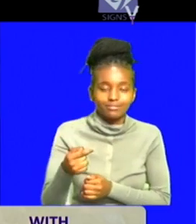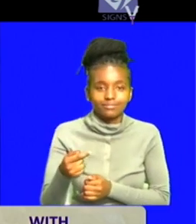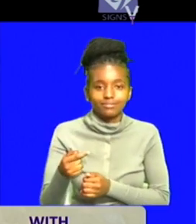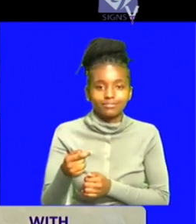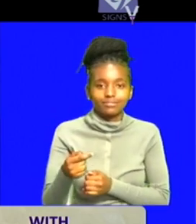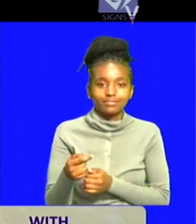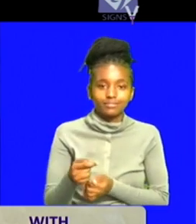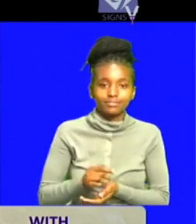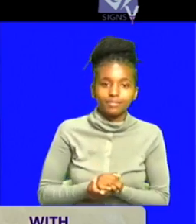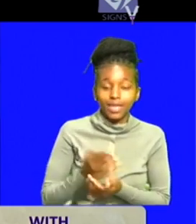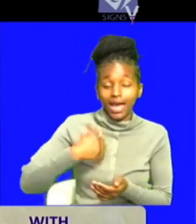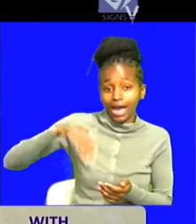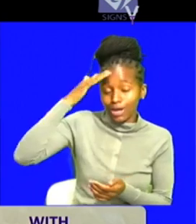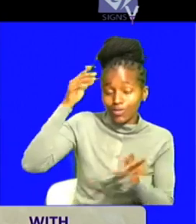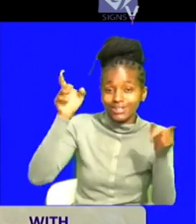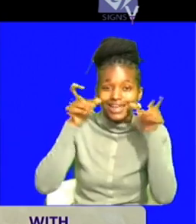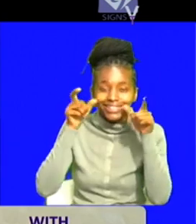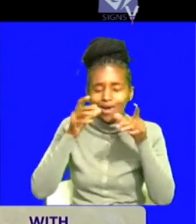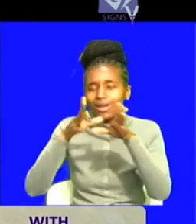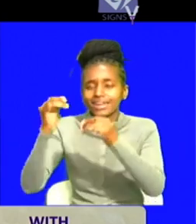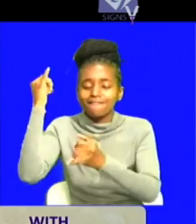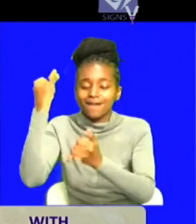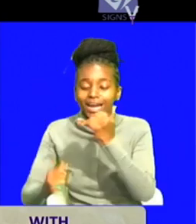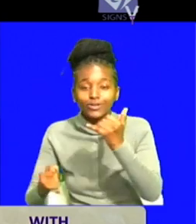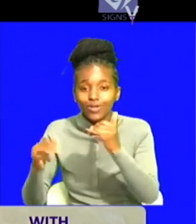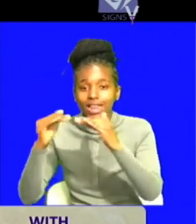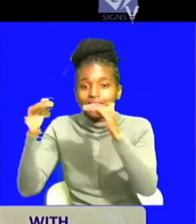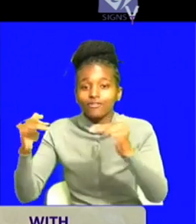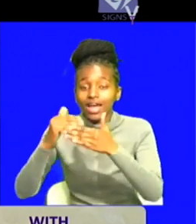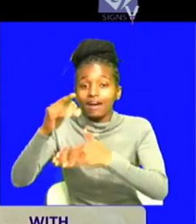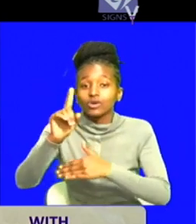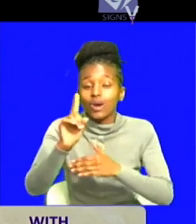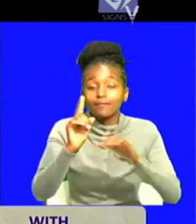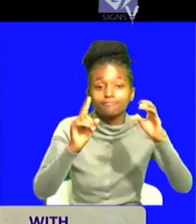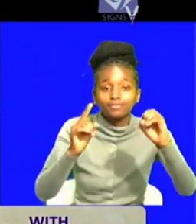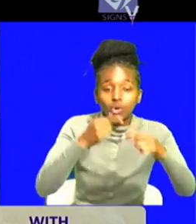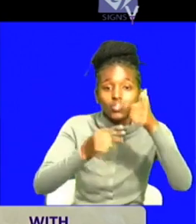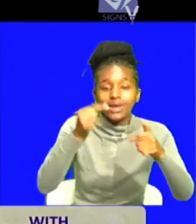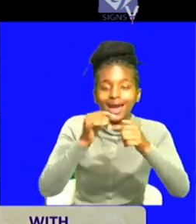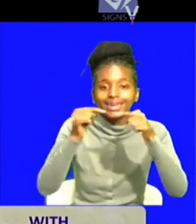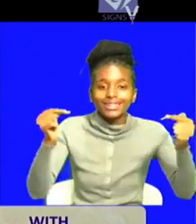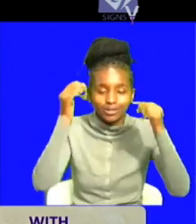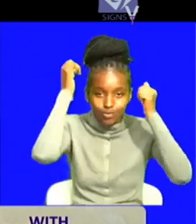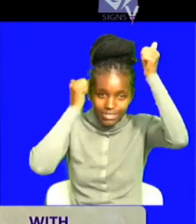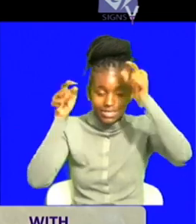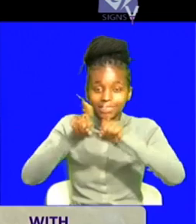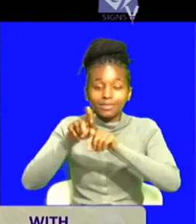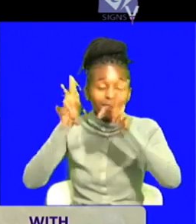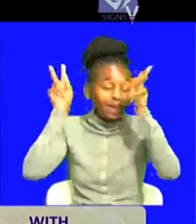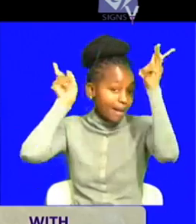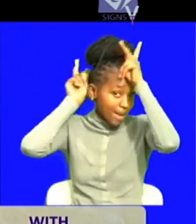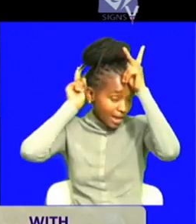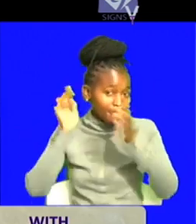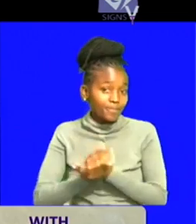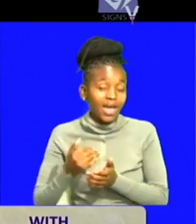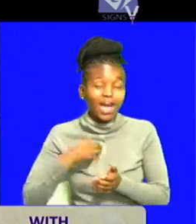shillings. Now, Tusker made their way to the finals after a 1-0 win over Ulinzi Stars. And Kakamega Homeboyz